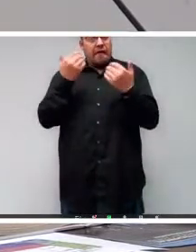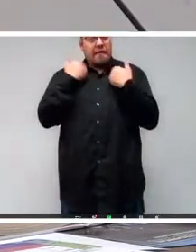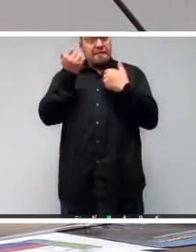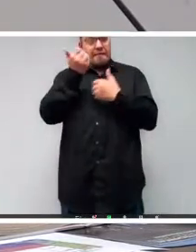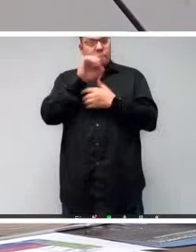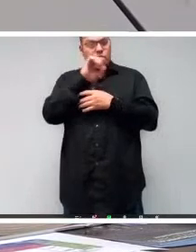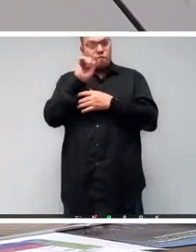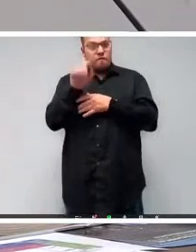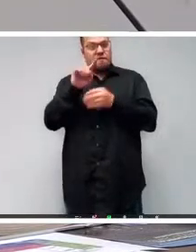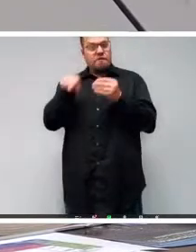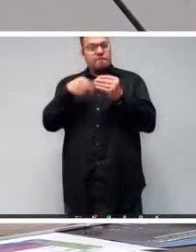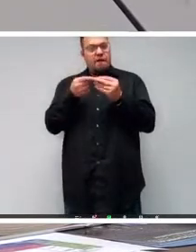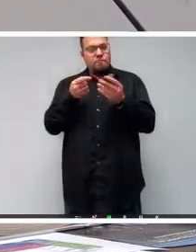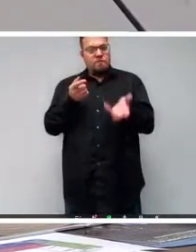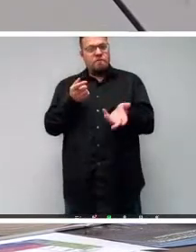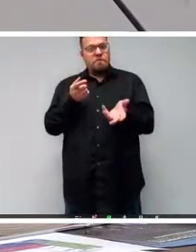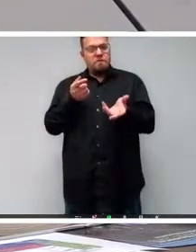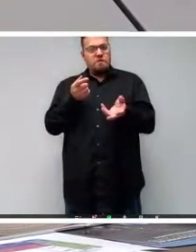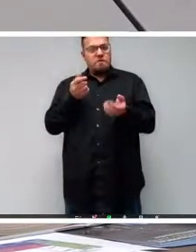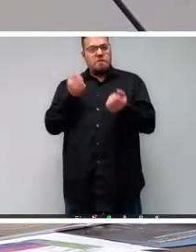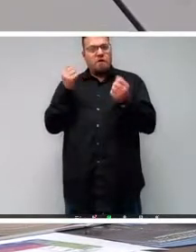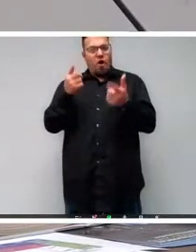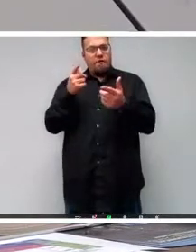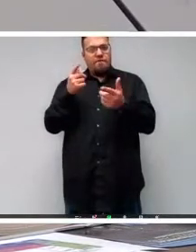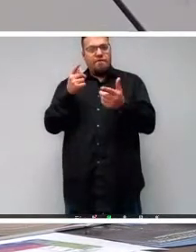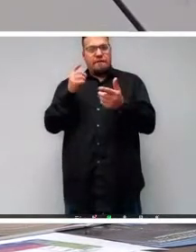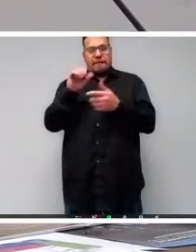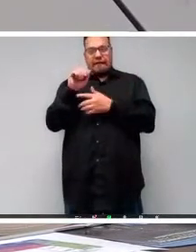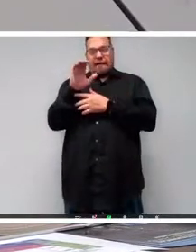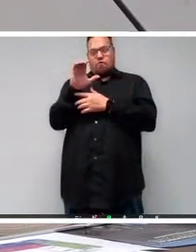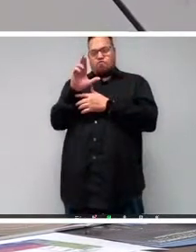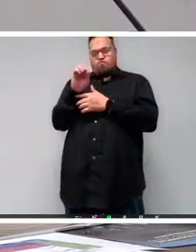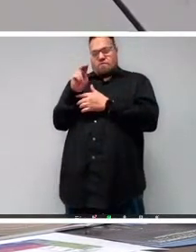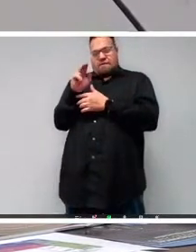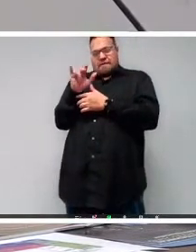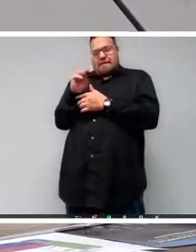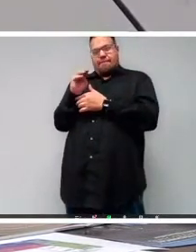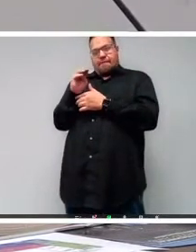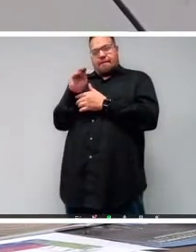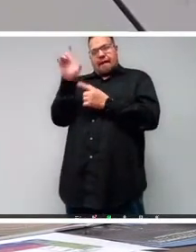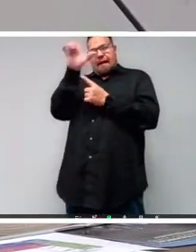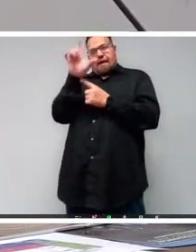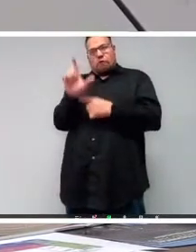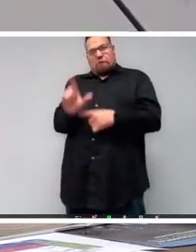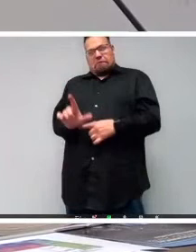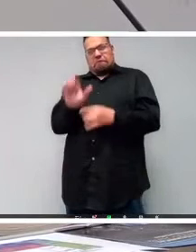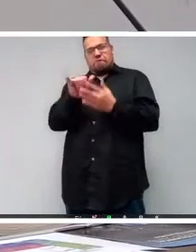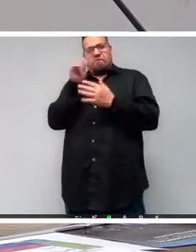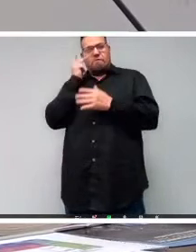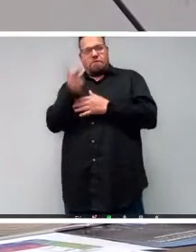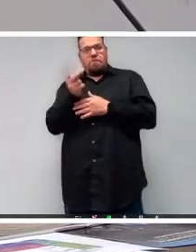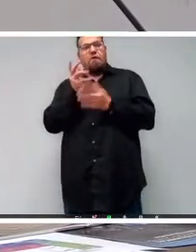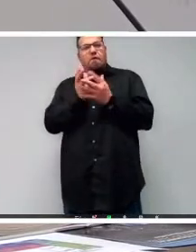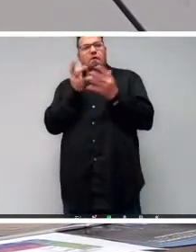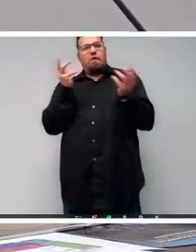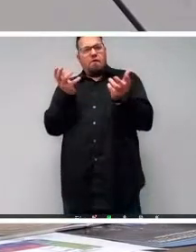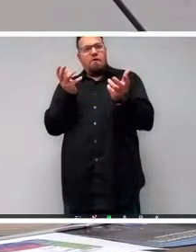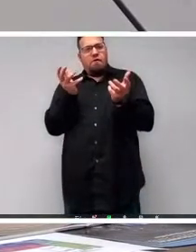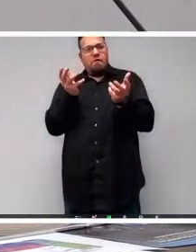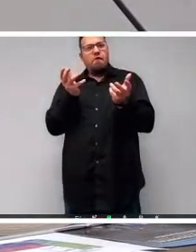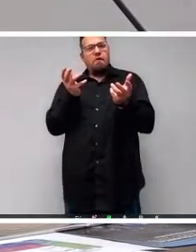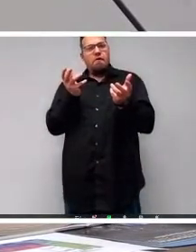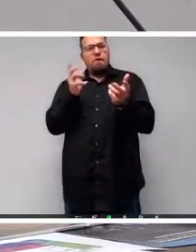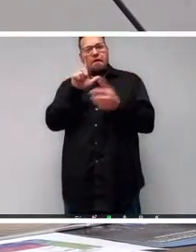about all of the acronyms that you see, there's a lot of limited liability